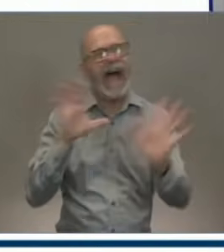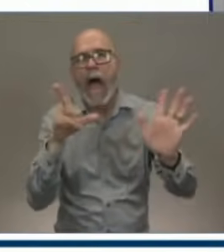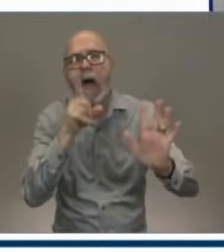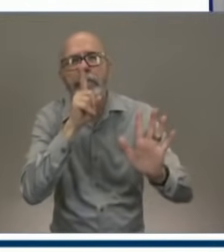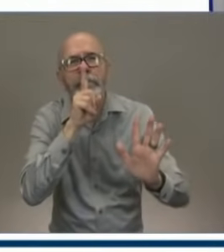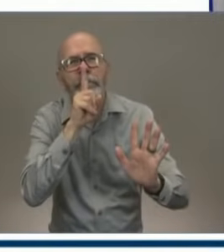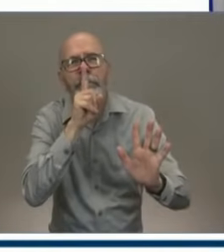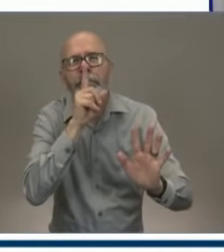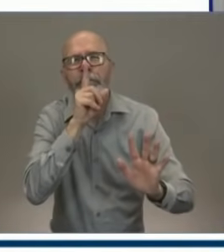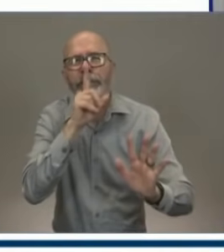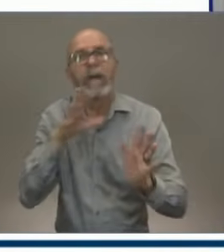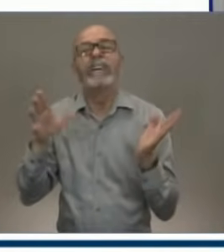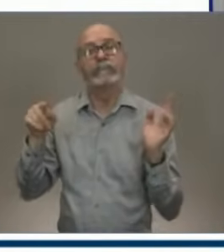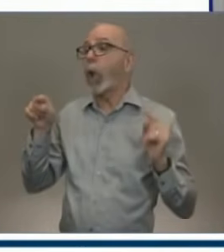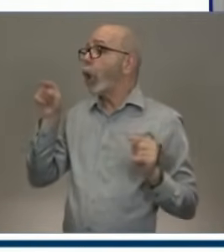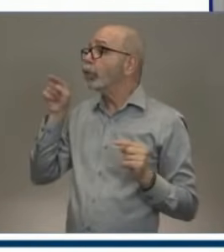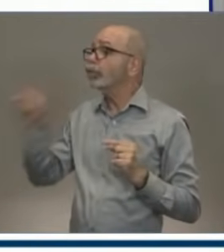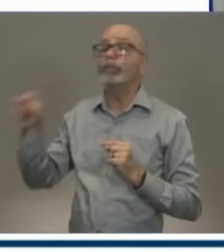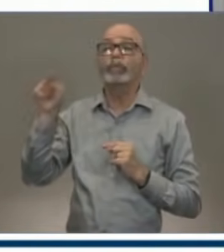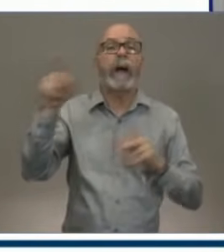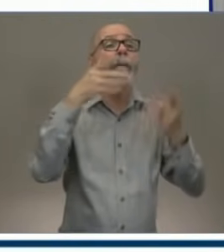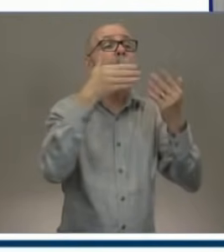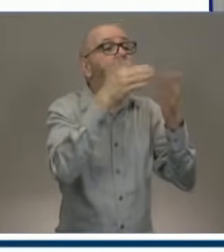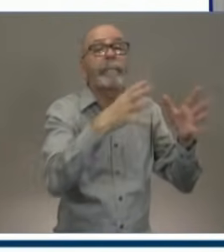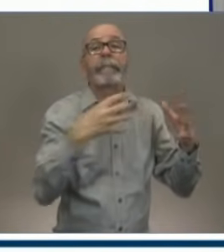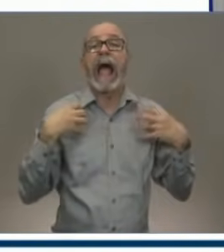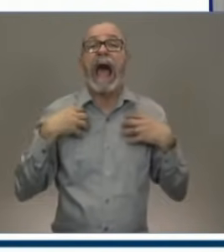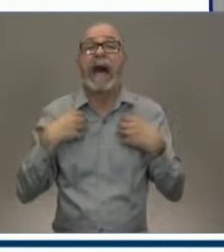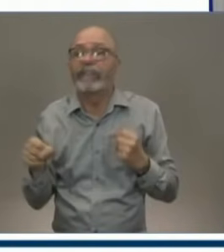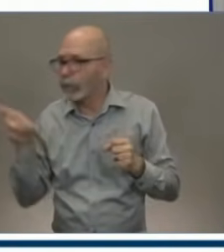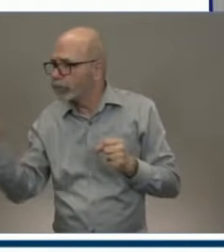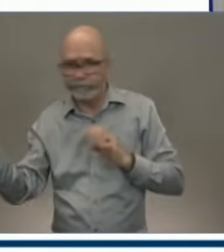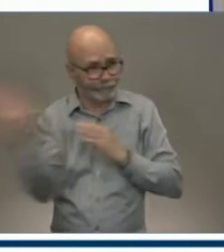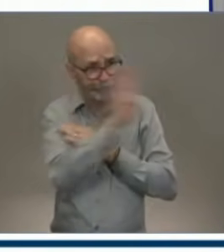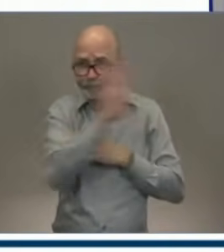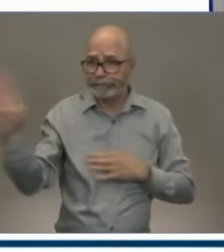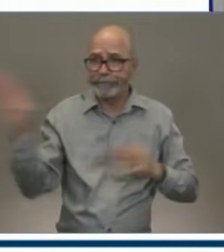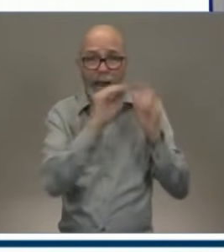health. It just allows public health to reach out with the potential